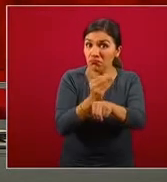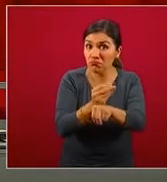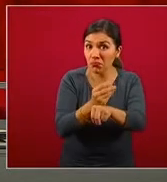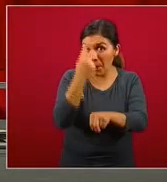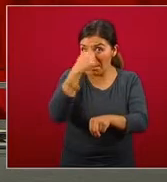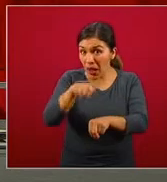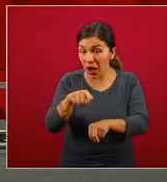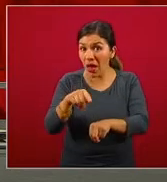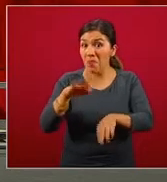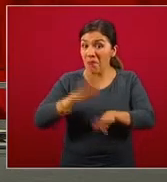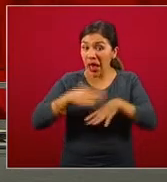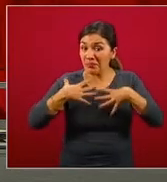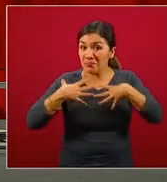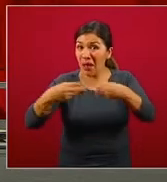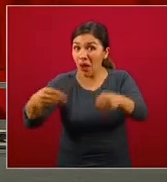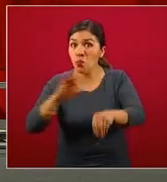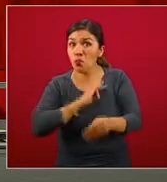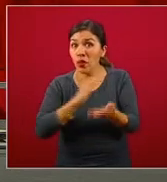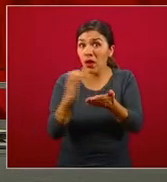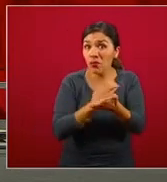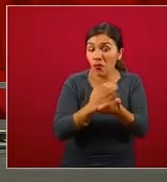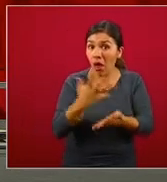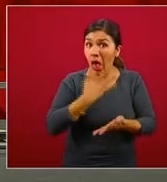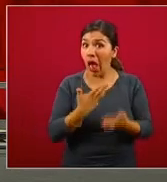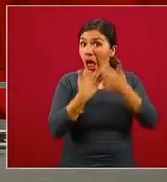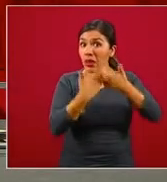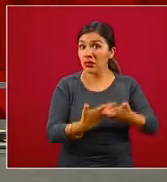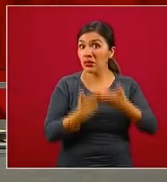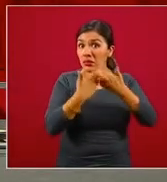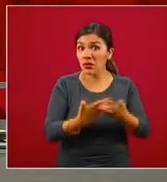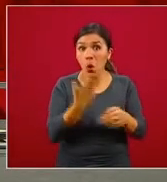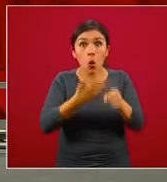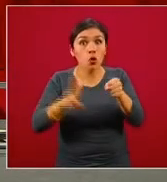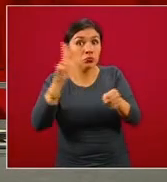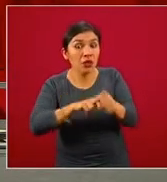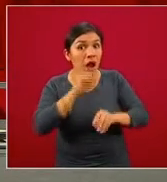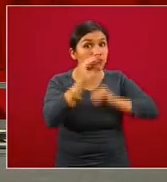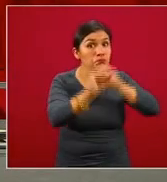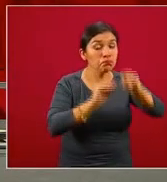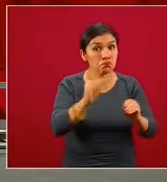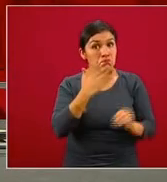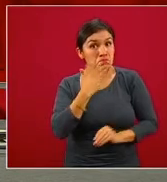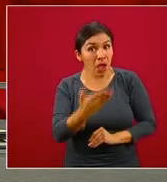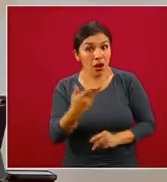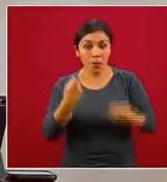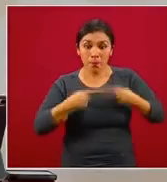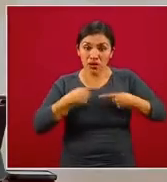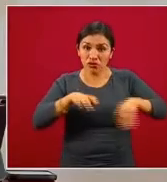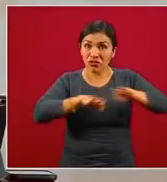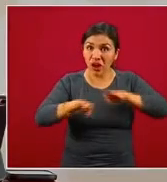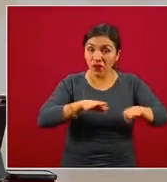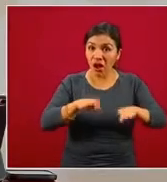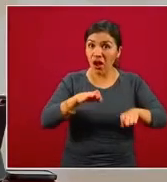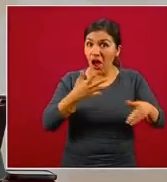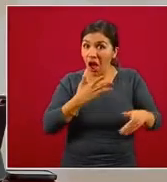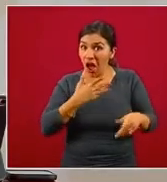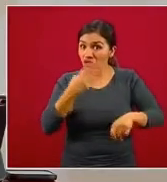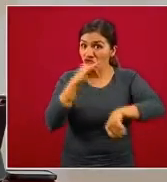municipalities. We're going to announce them tomorrow. We made that decision because we want extremely